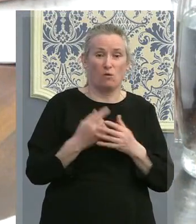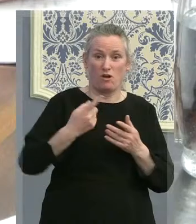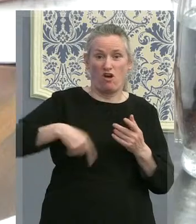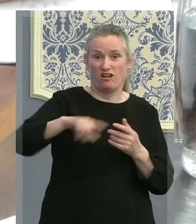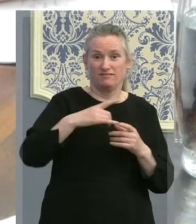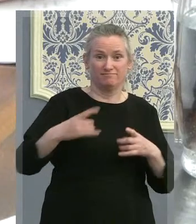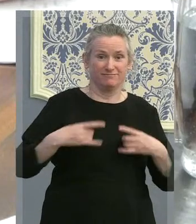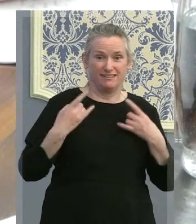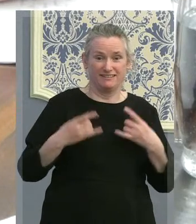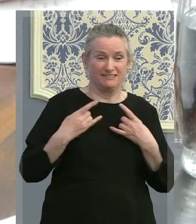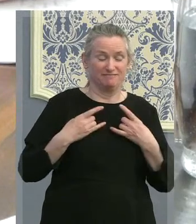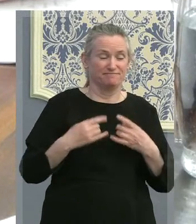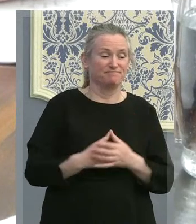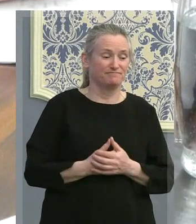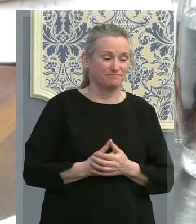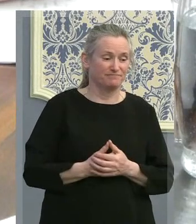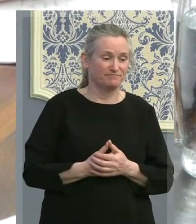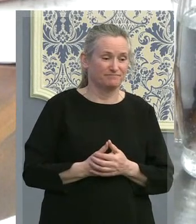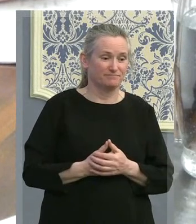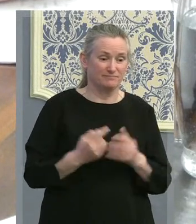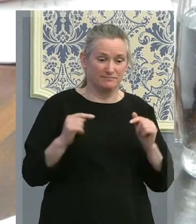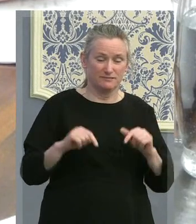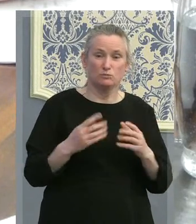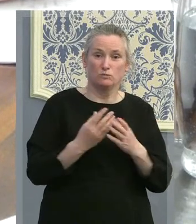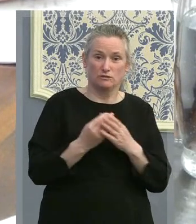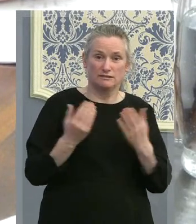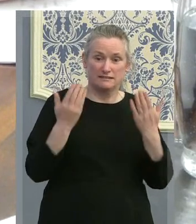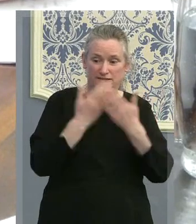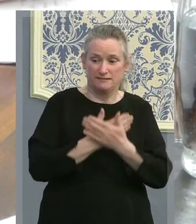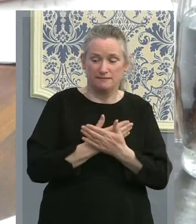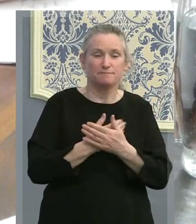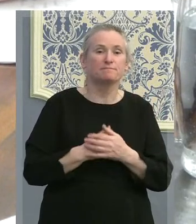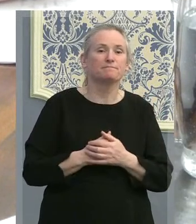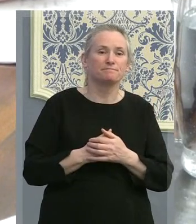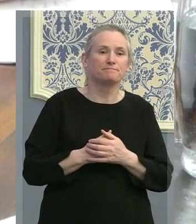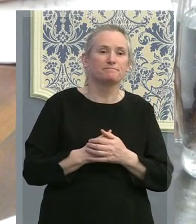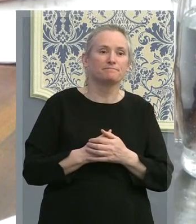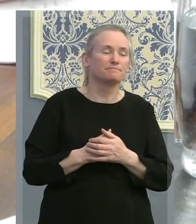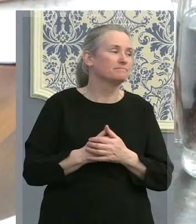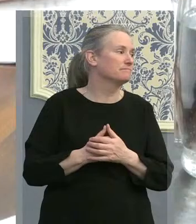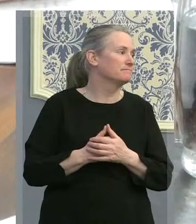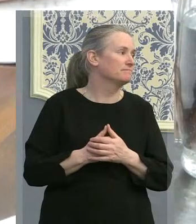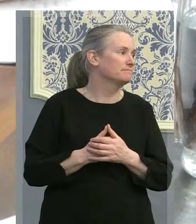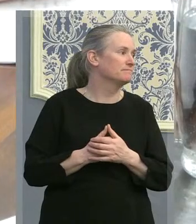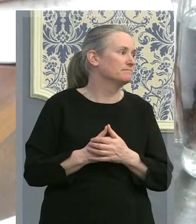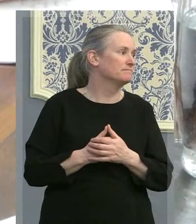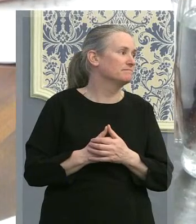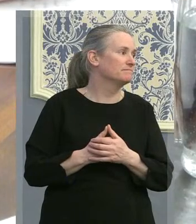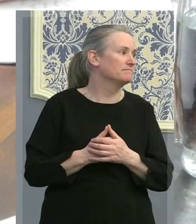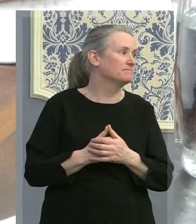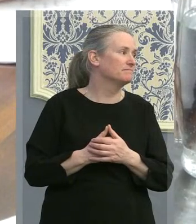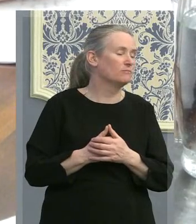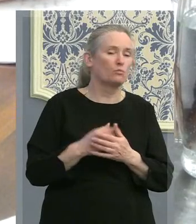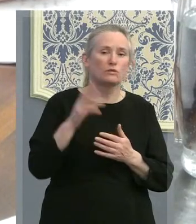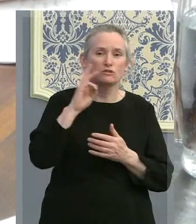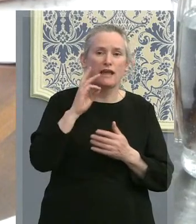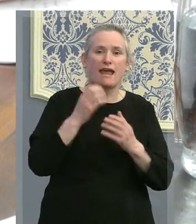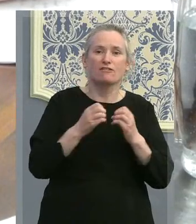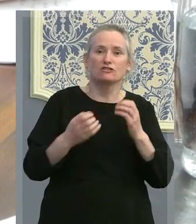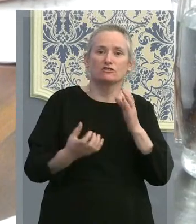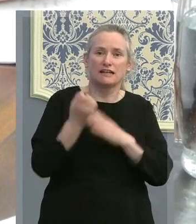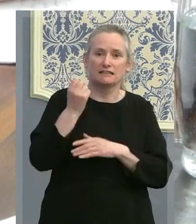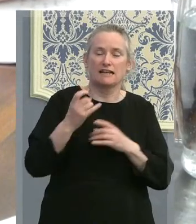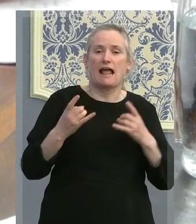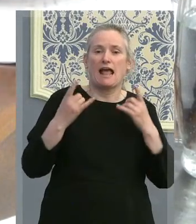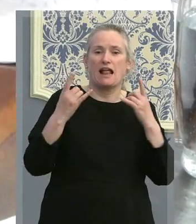are, to be here with you this evening. And I would like to wish you every success and health in the